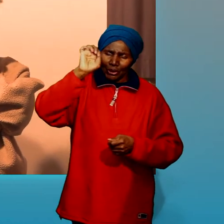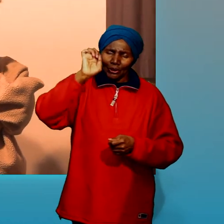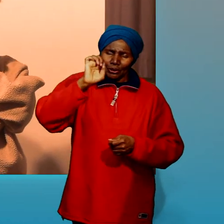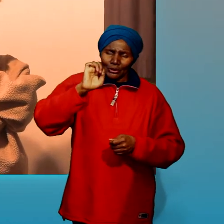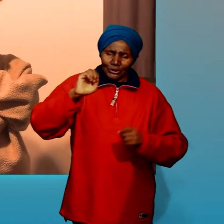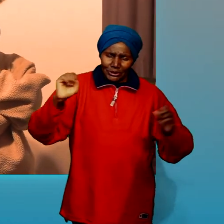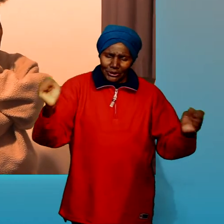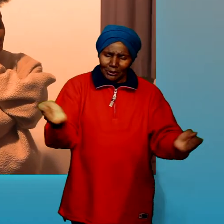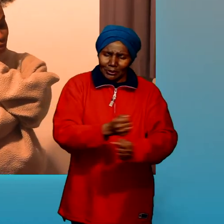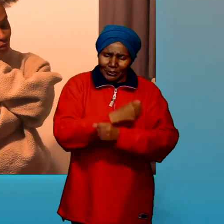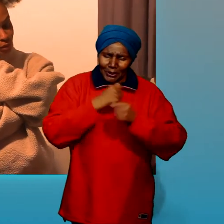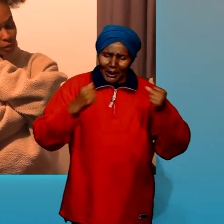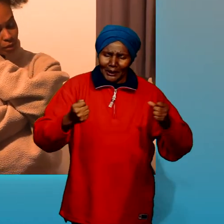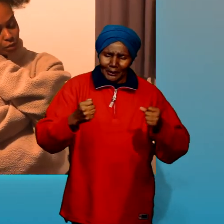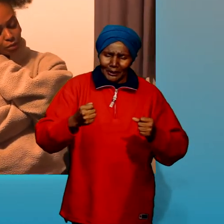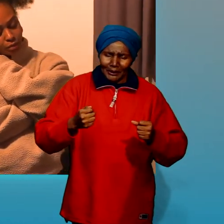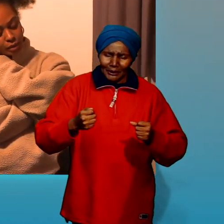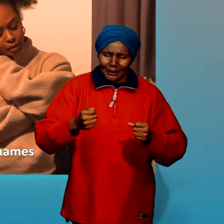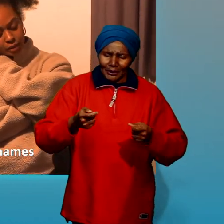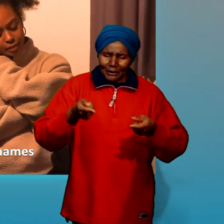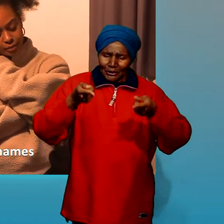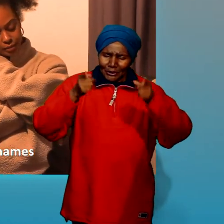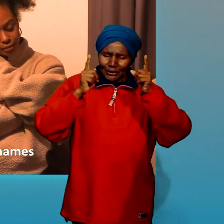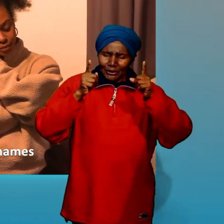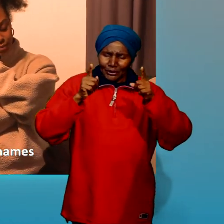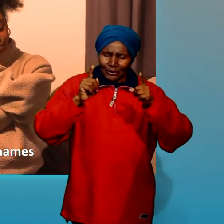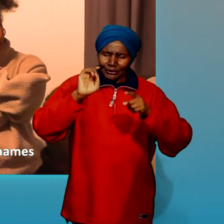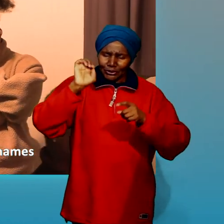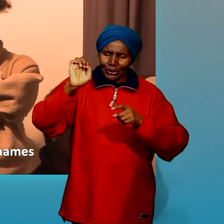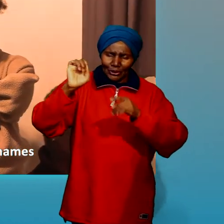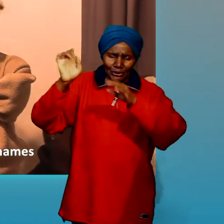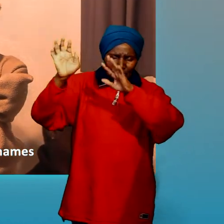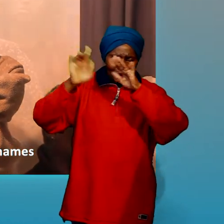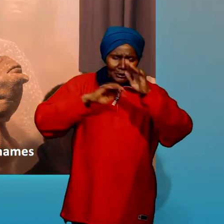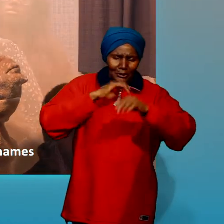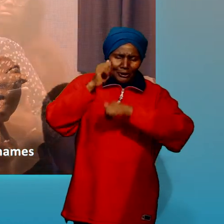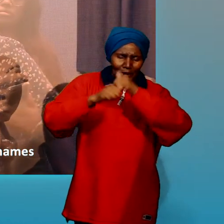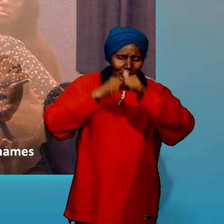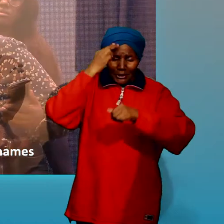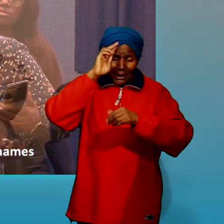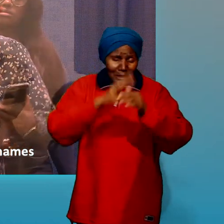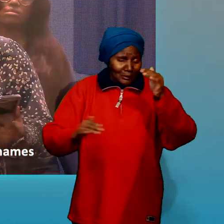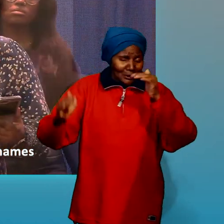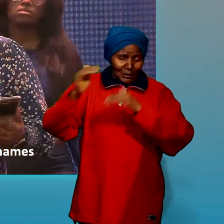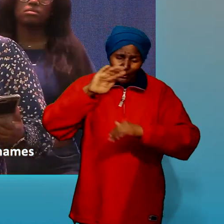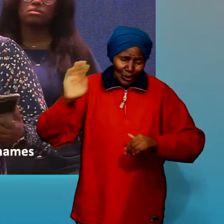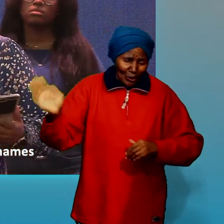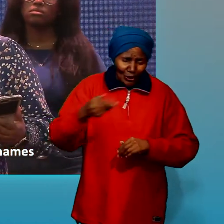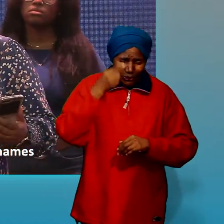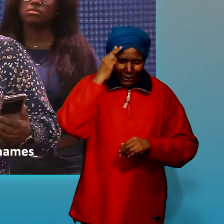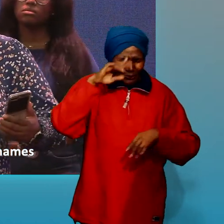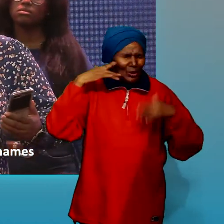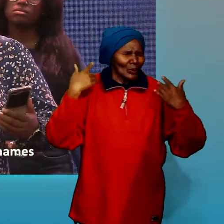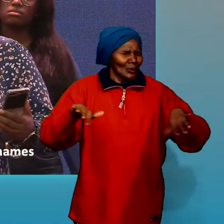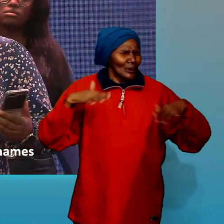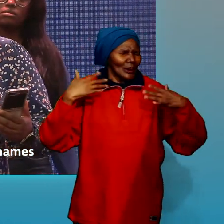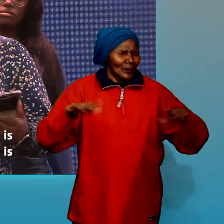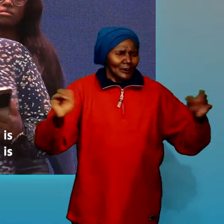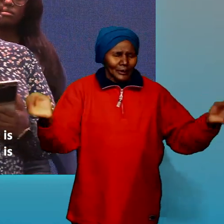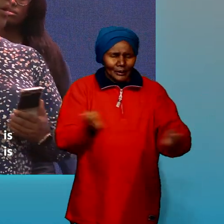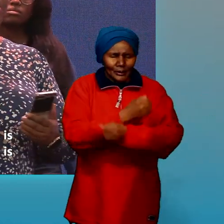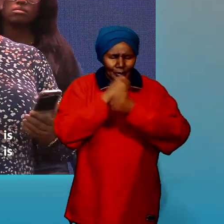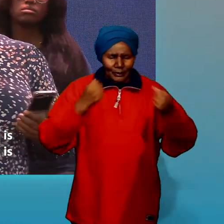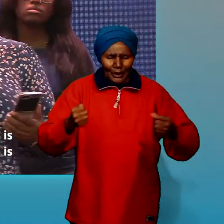Yours is the glory. Yours is the name above all names. And what a powerful